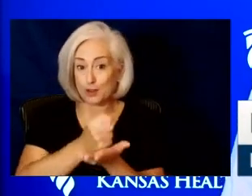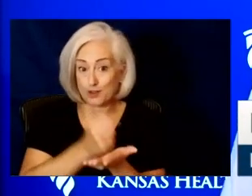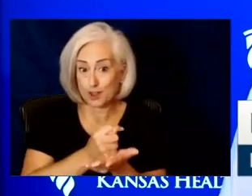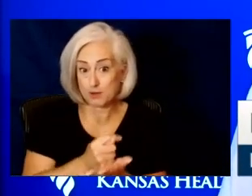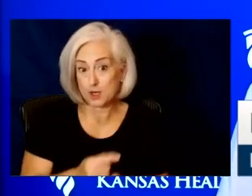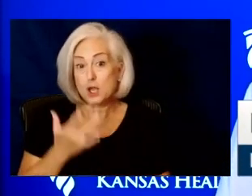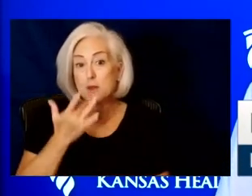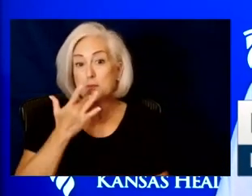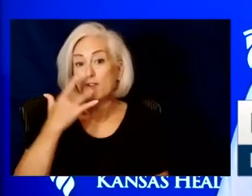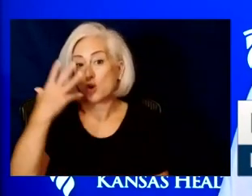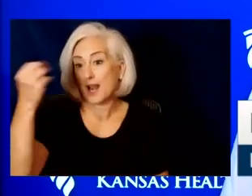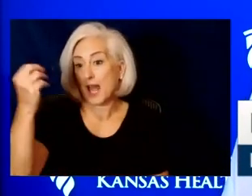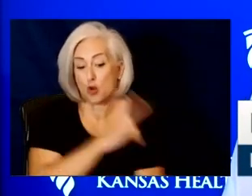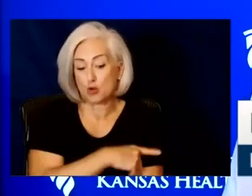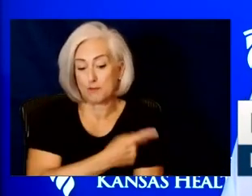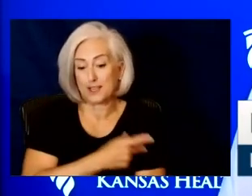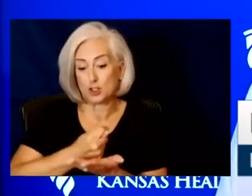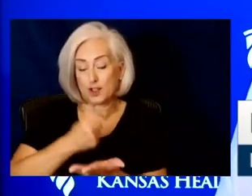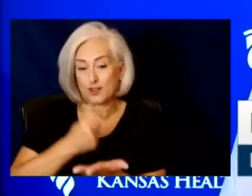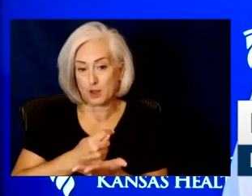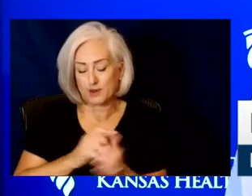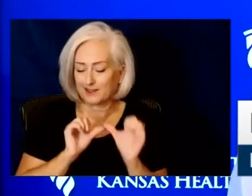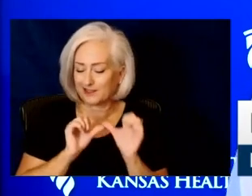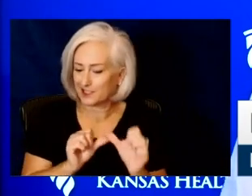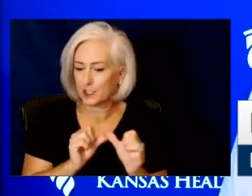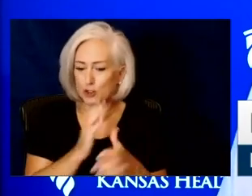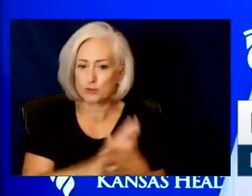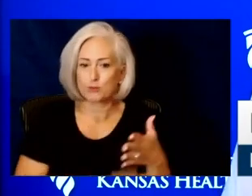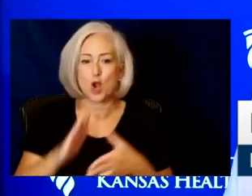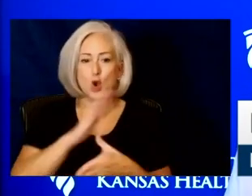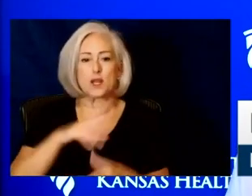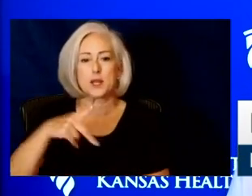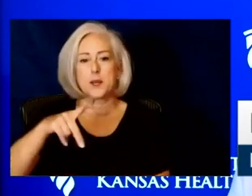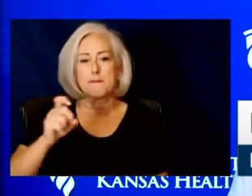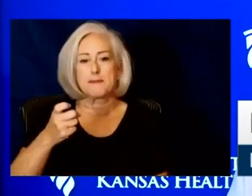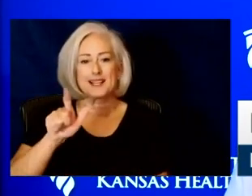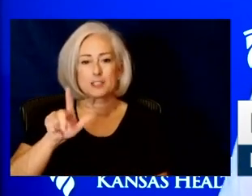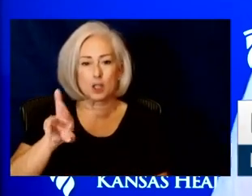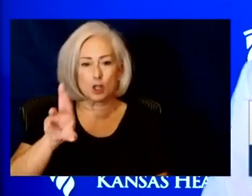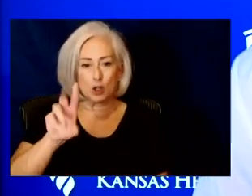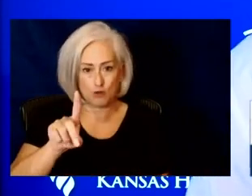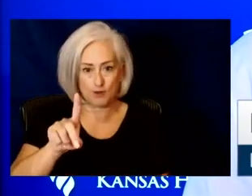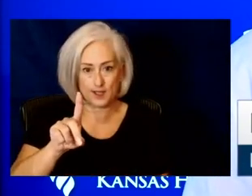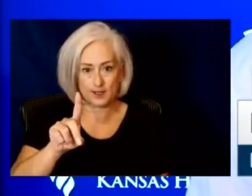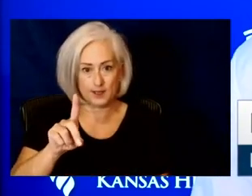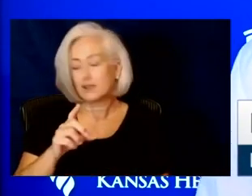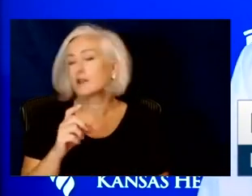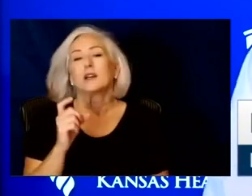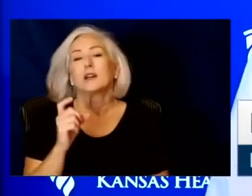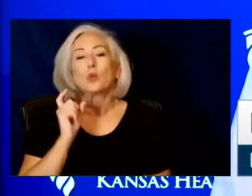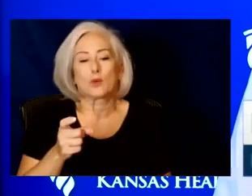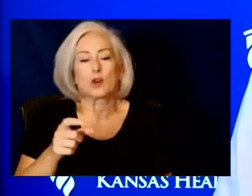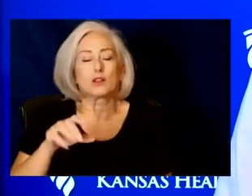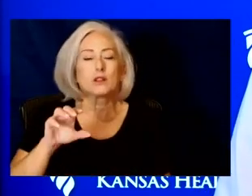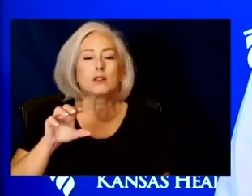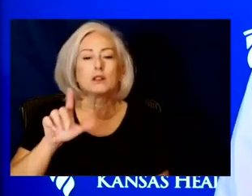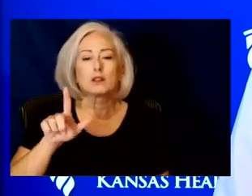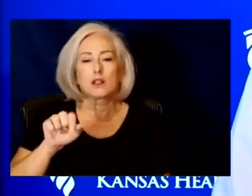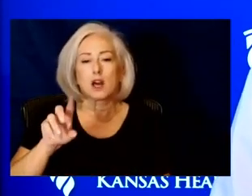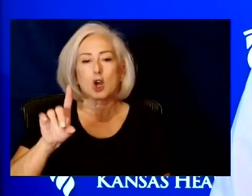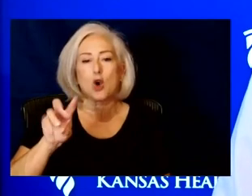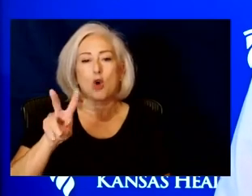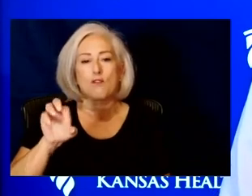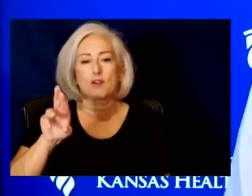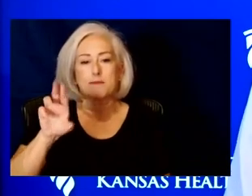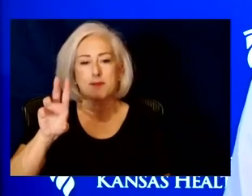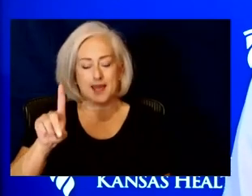therapy is continues to be Paxlovid. We continue to give bebilitovimab to those patients. And again, that's that monoclonal